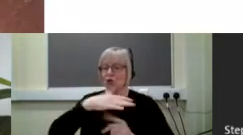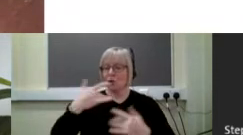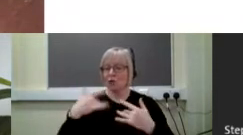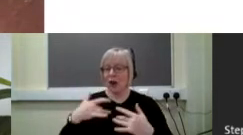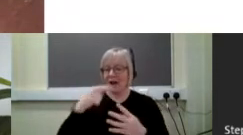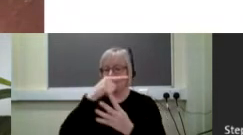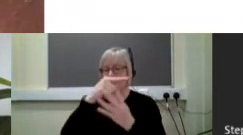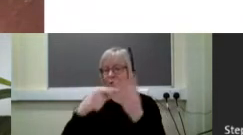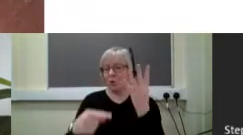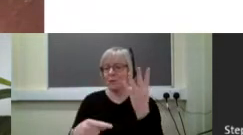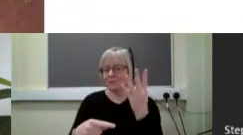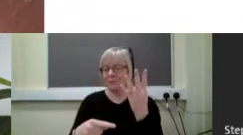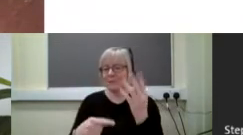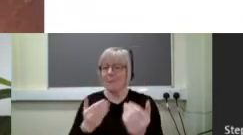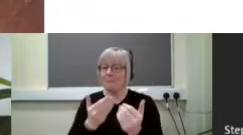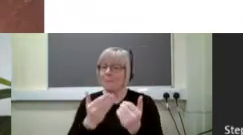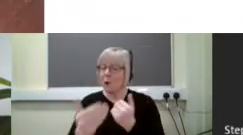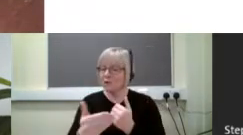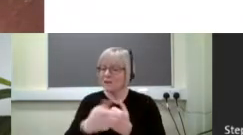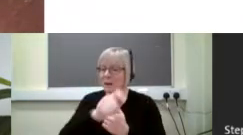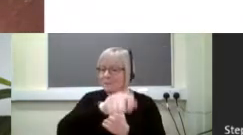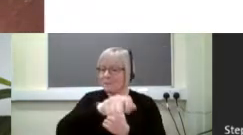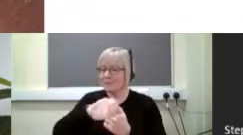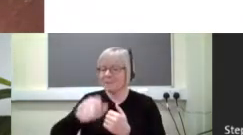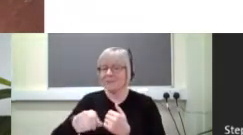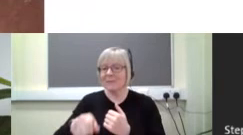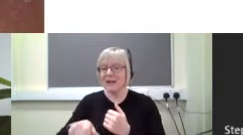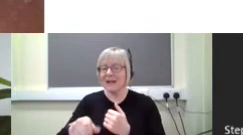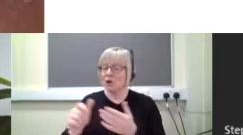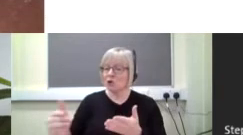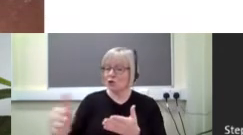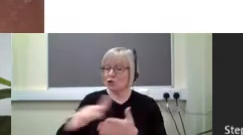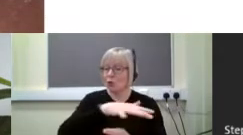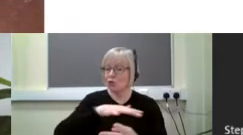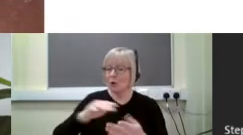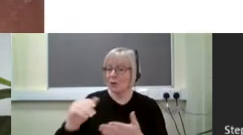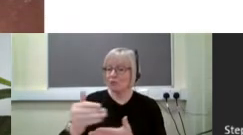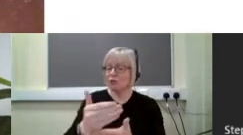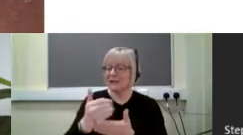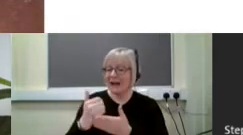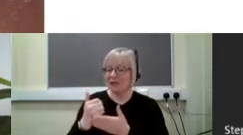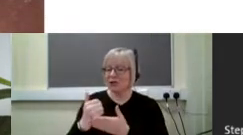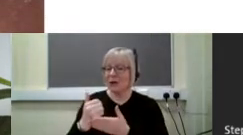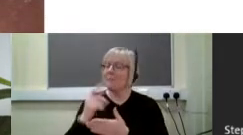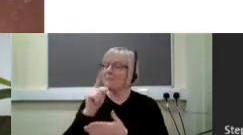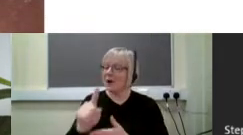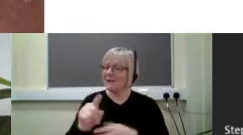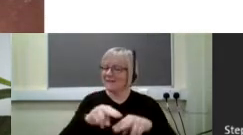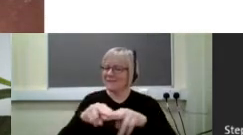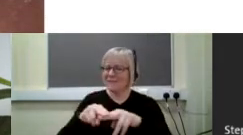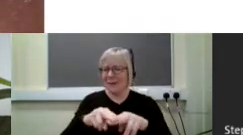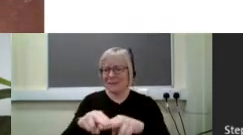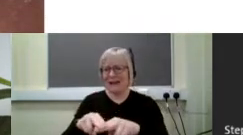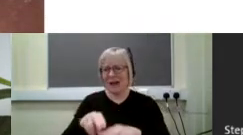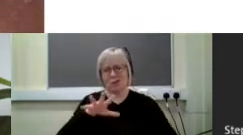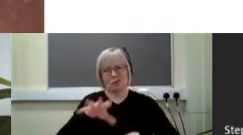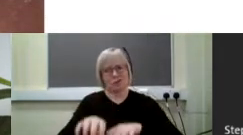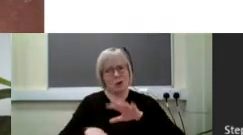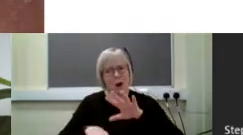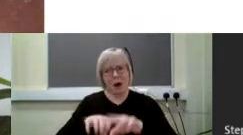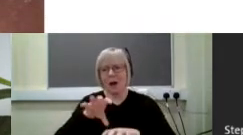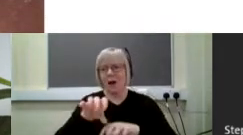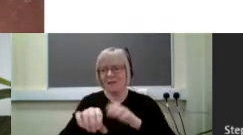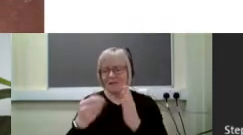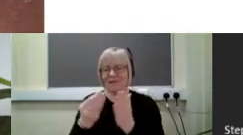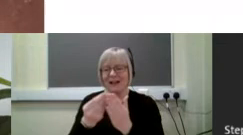Despite most participants having access to social protection, many families struggled financially. This caused stress and worry in